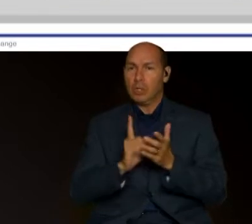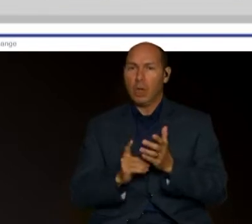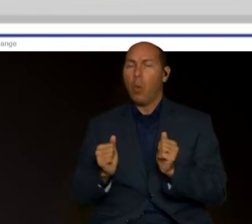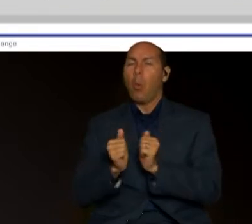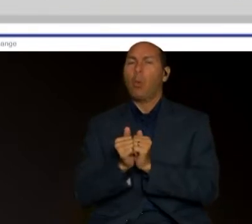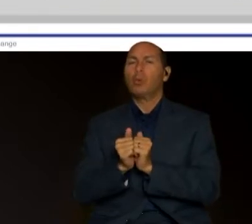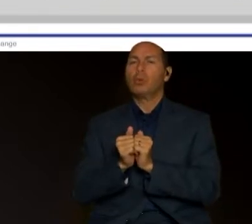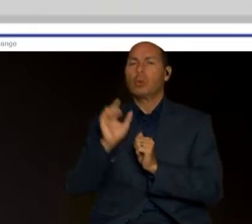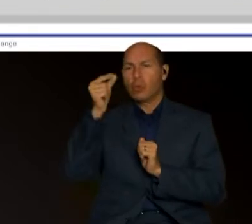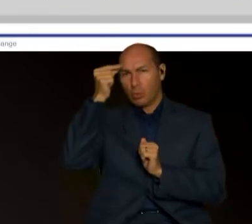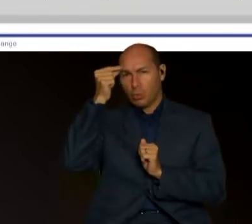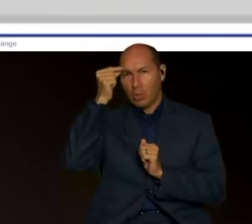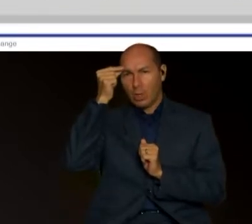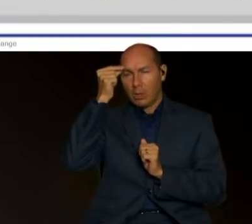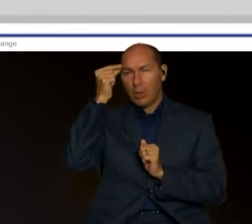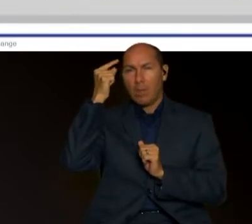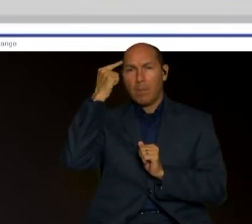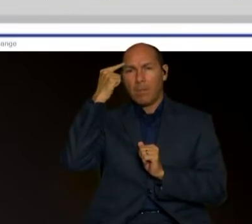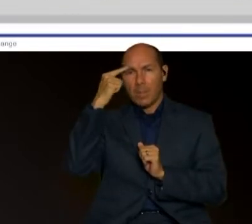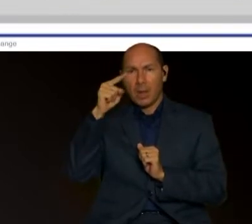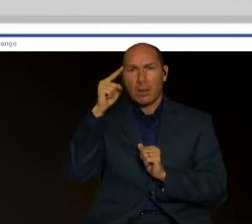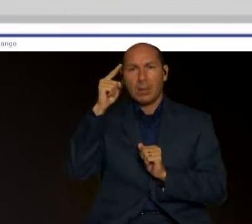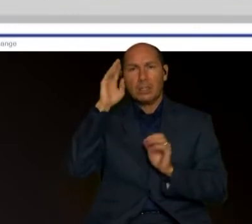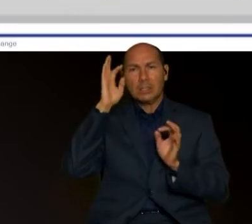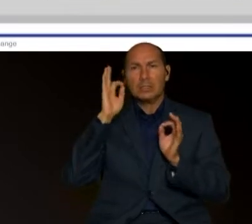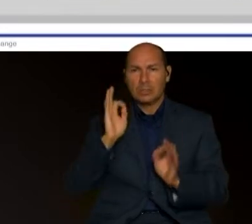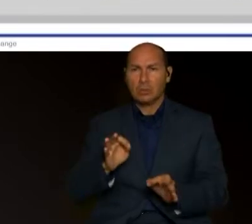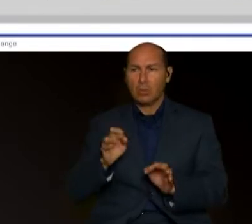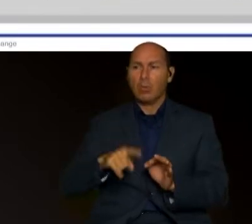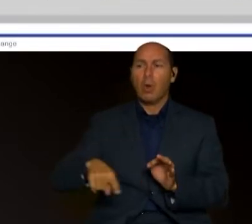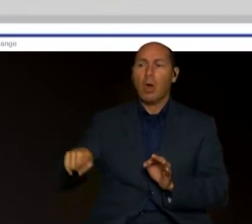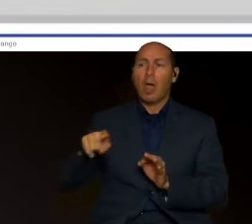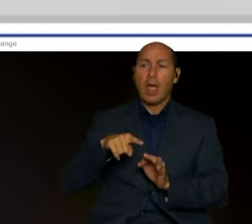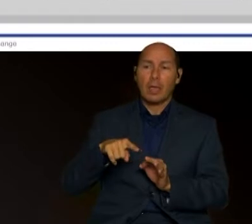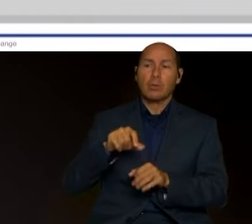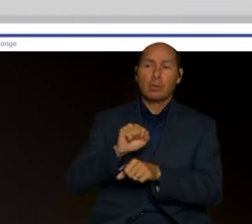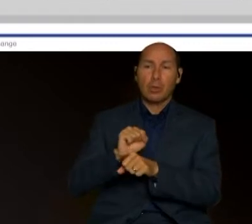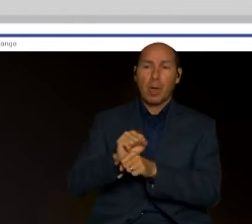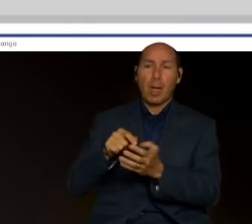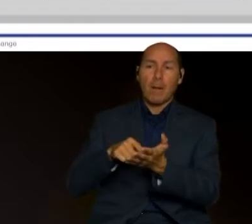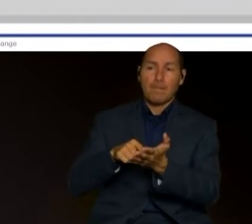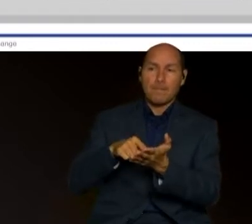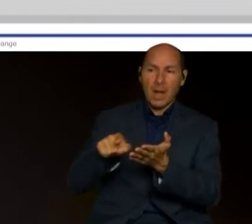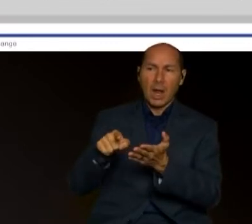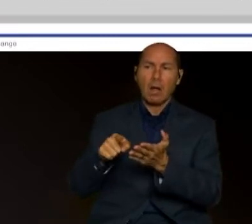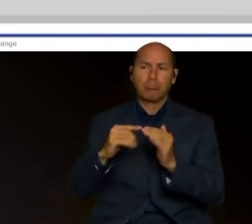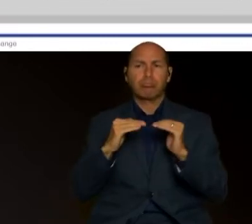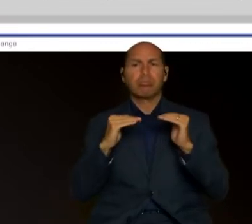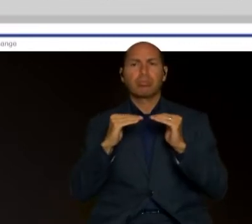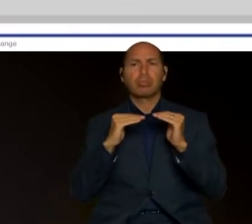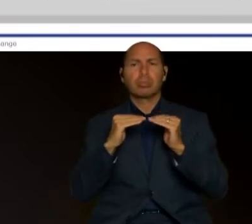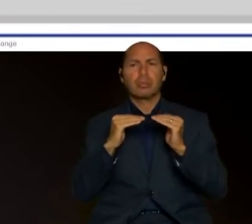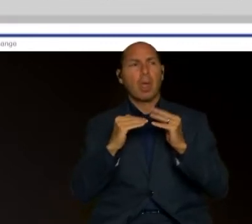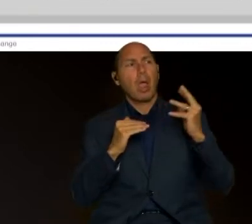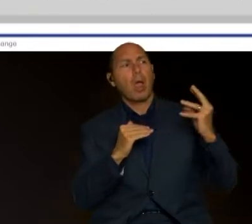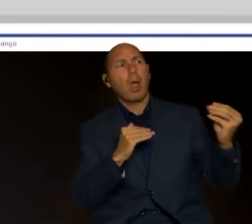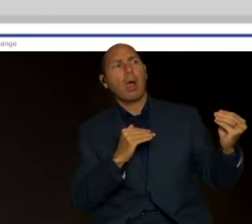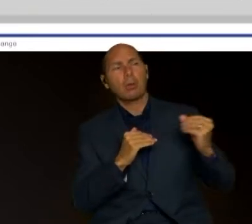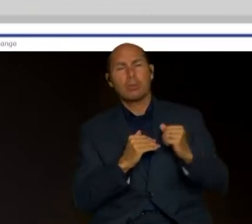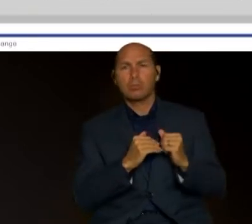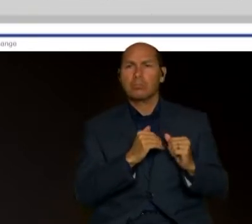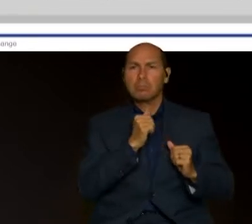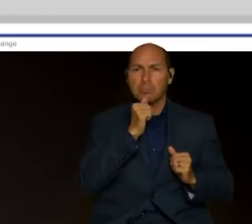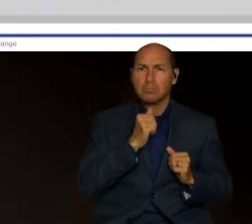with the government to ensure that public employees will have a competitive salary in comparison with the